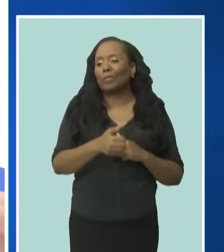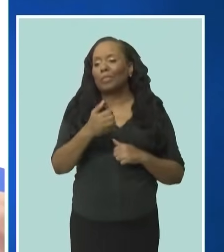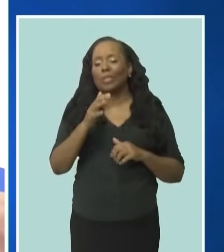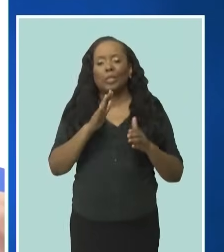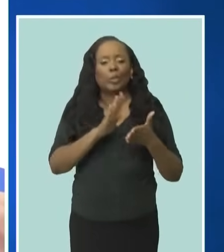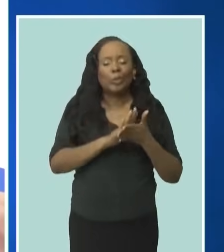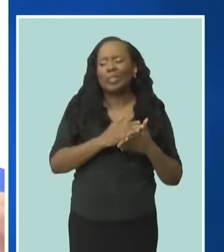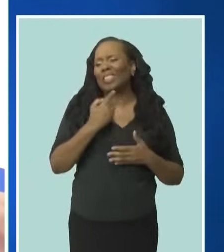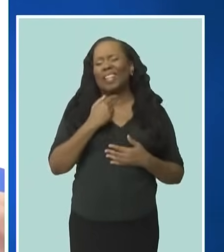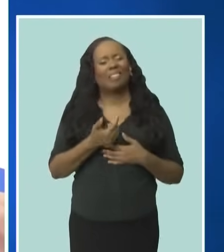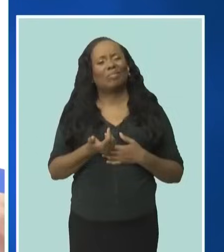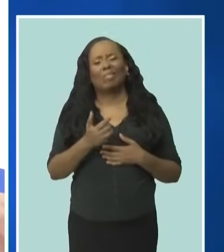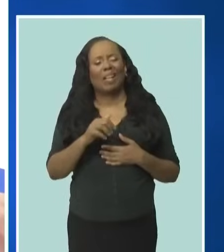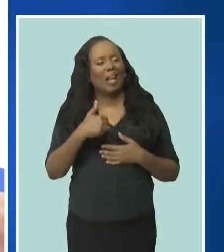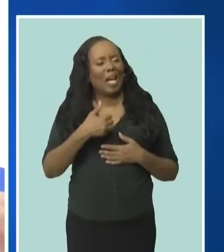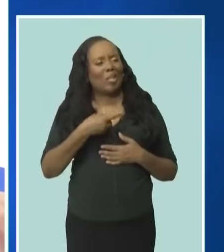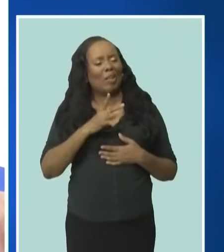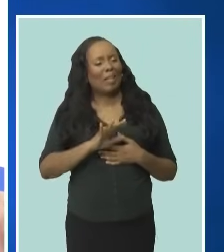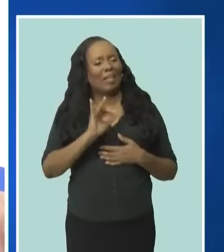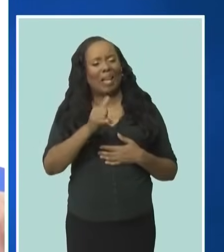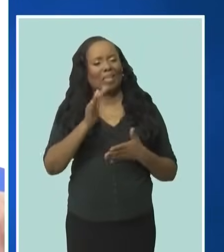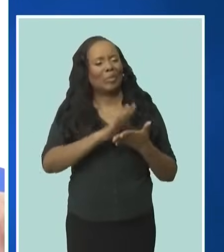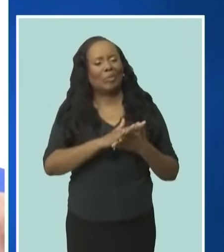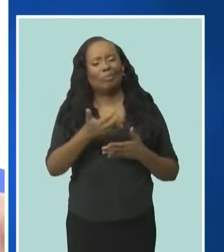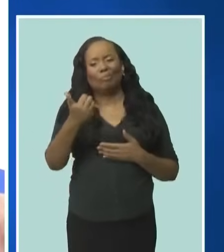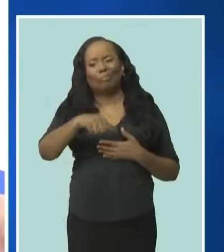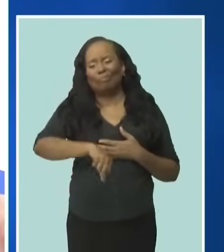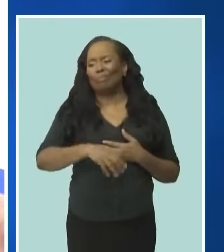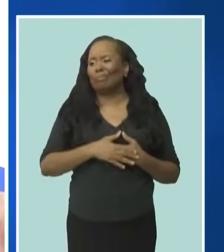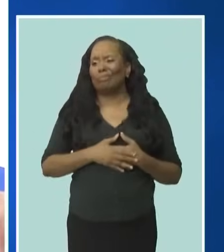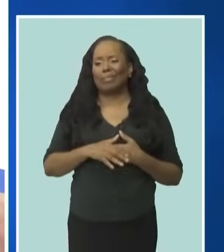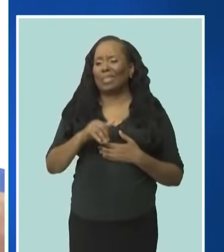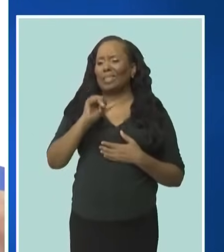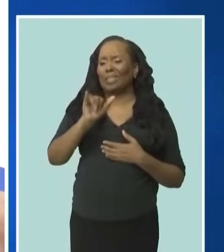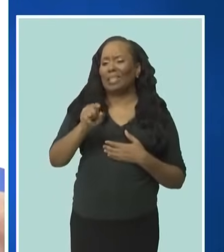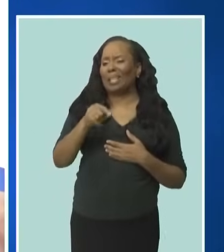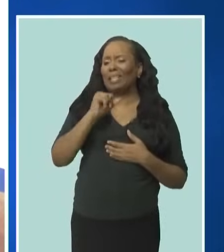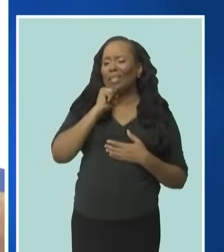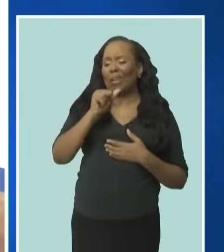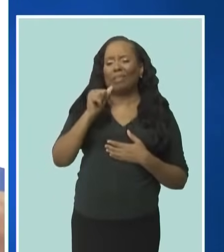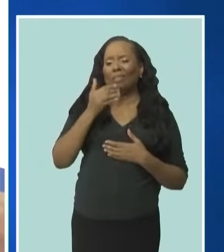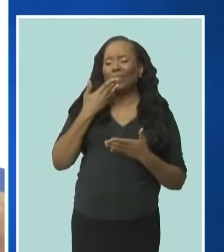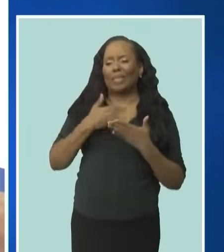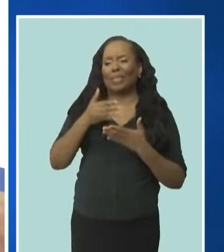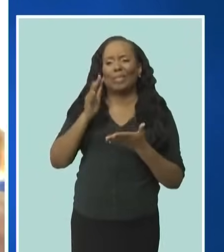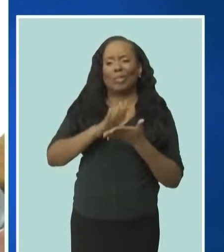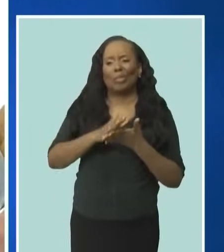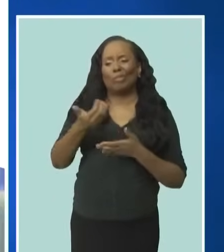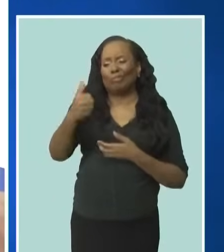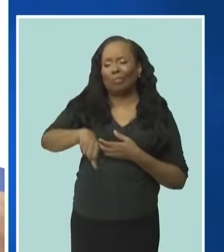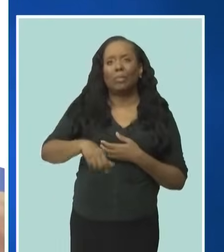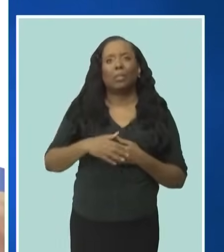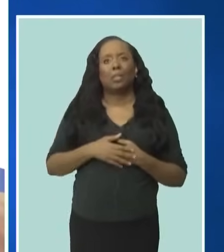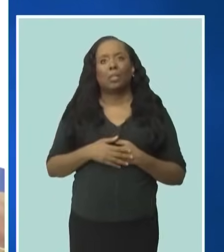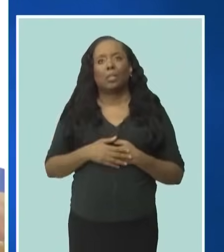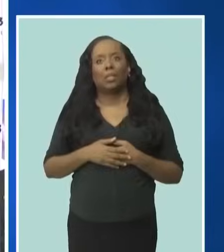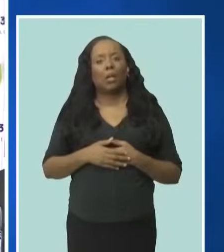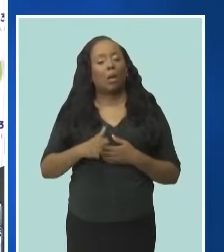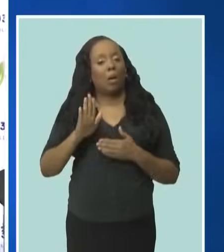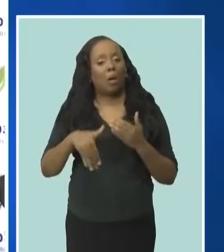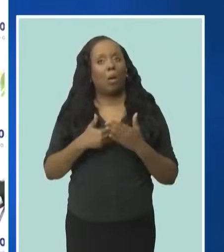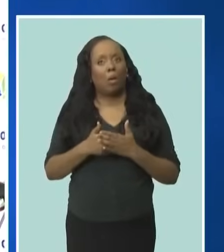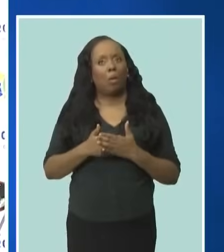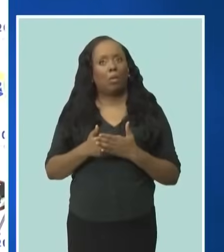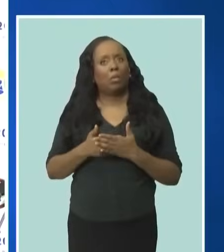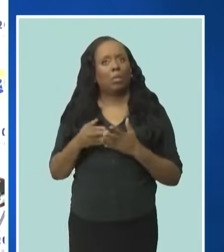is not a good school. These are exceptional students who are doing well and growing, blooming where they are planted.